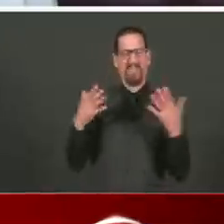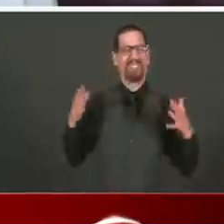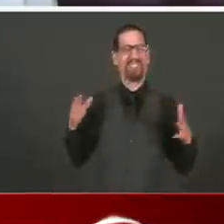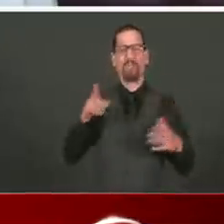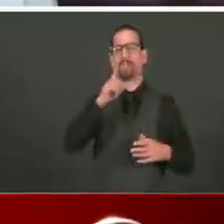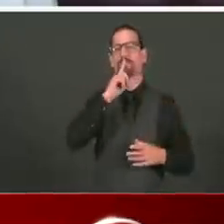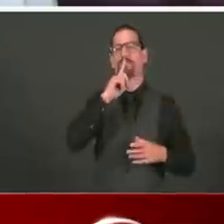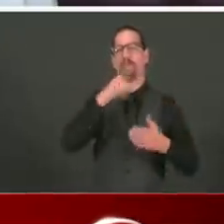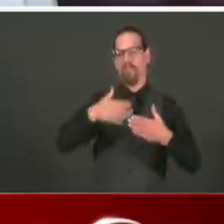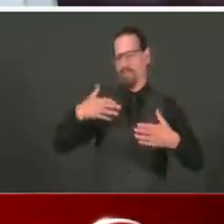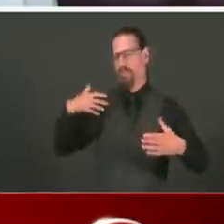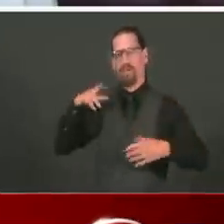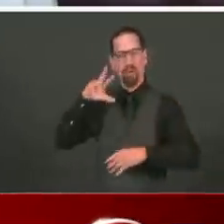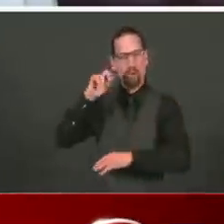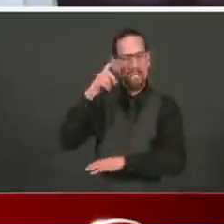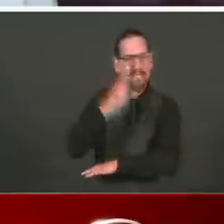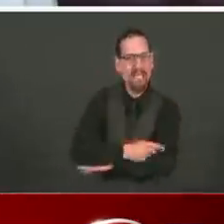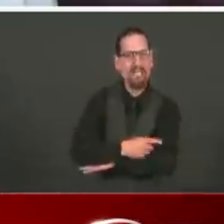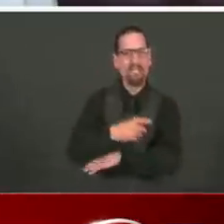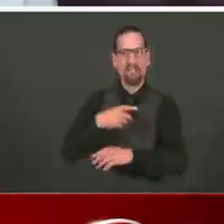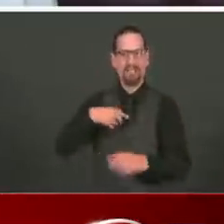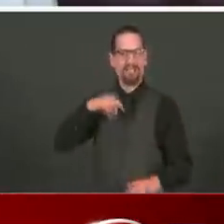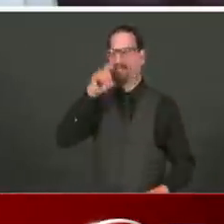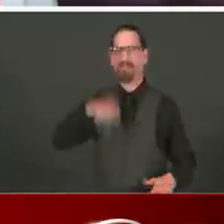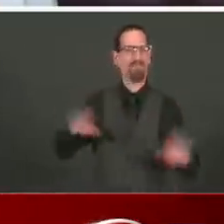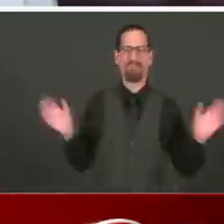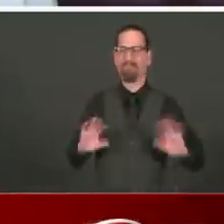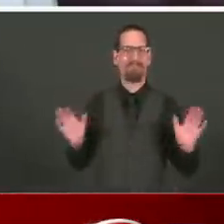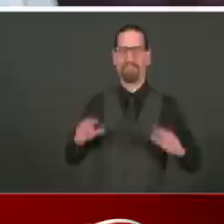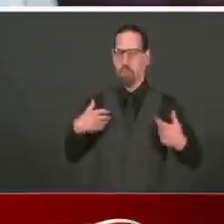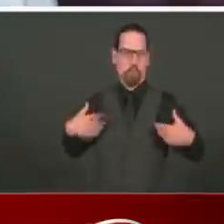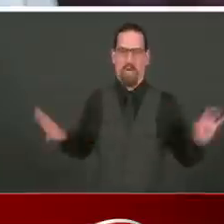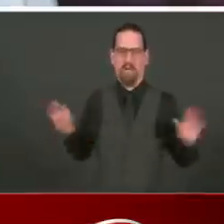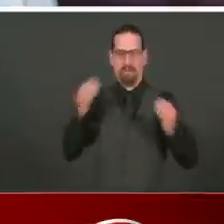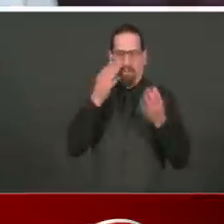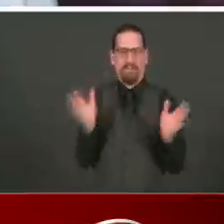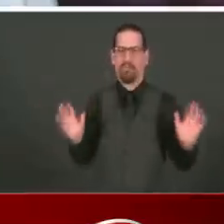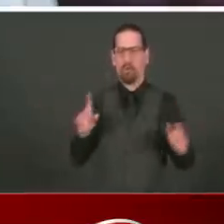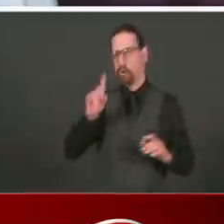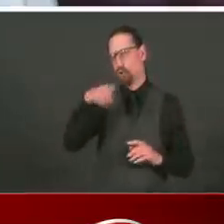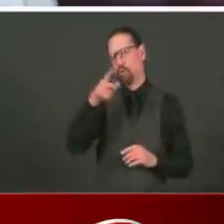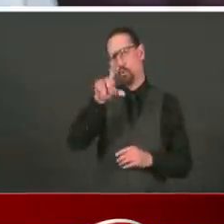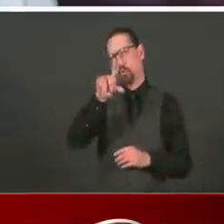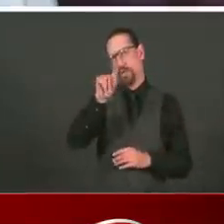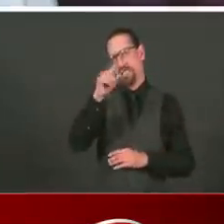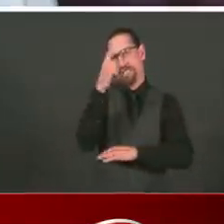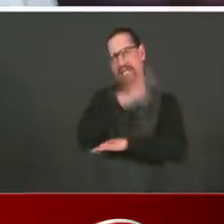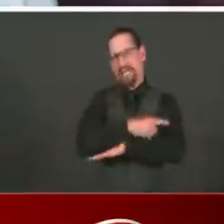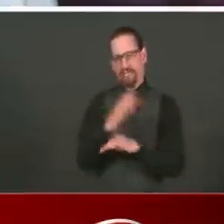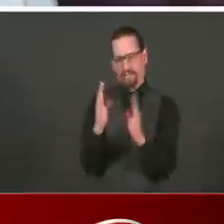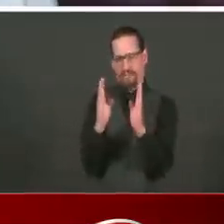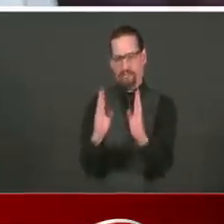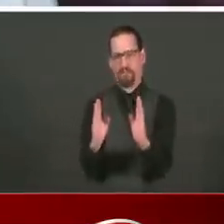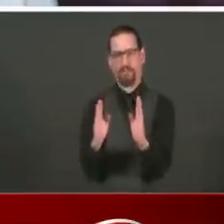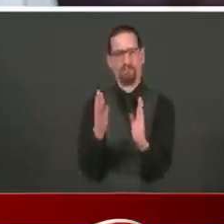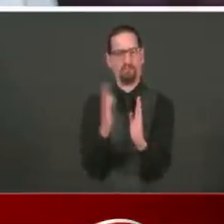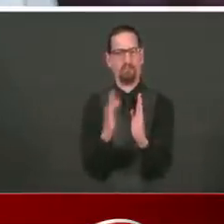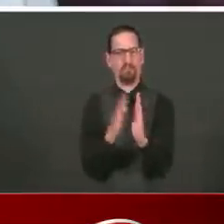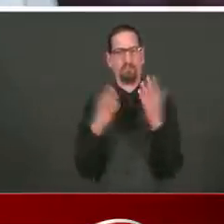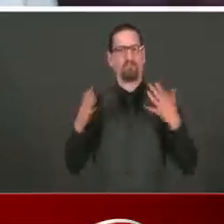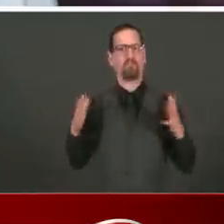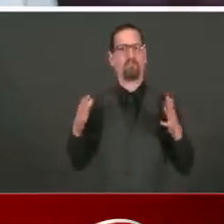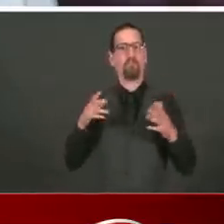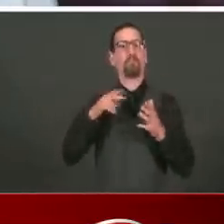uncomfortable, fine, undo it. But I'd like everyone to give it a try. We're at 60,000 now. I'd like to be to 70,000 downloads in a week or two. Let's